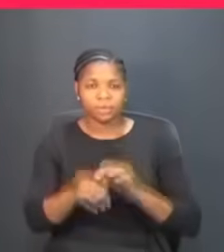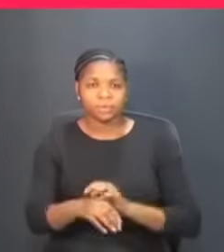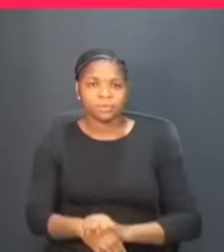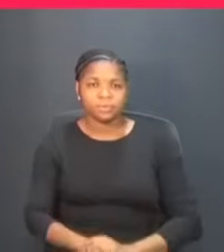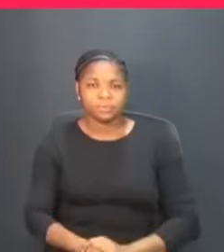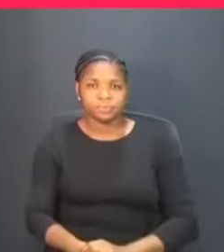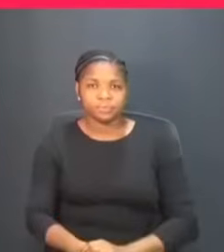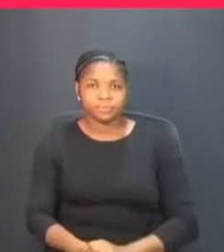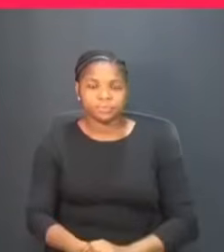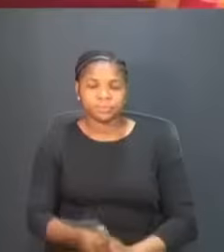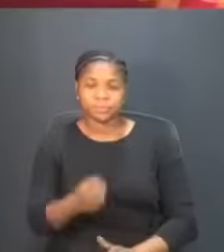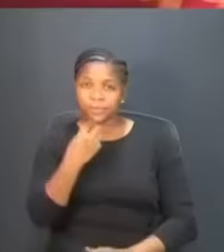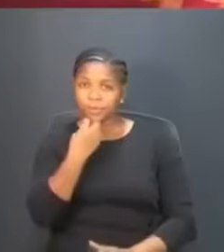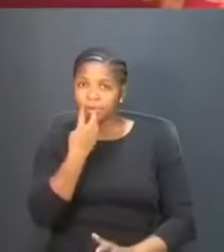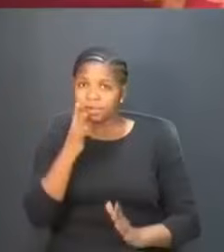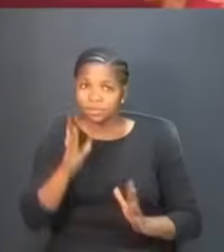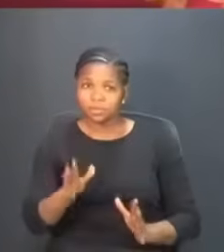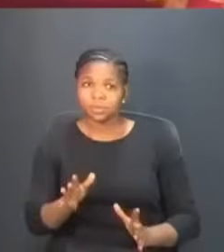Mr.